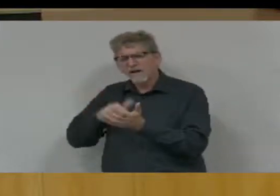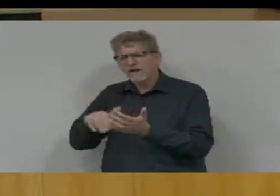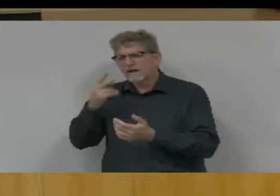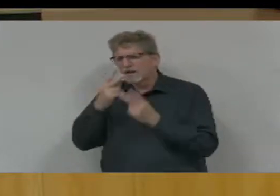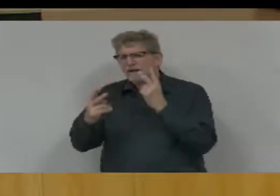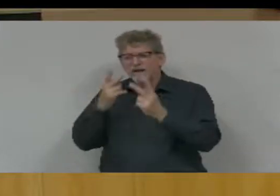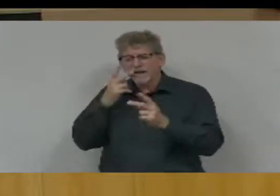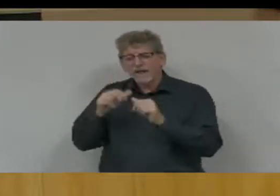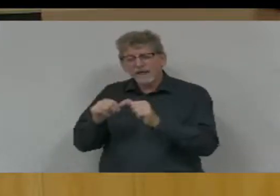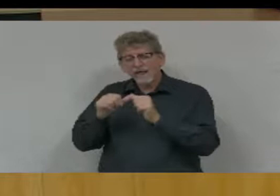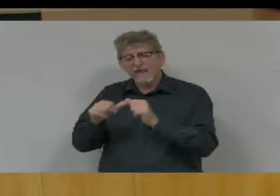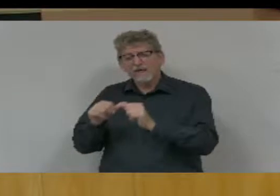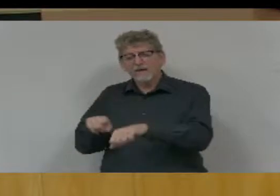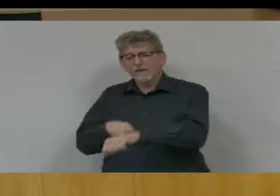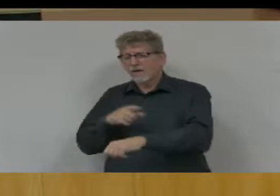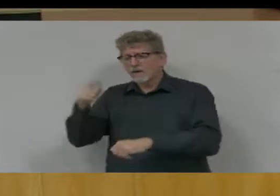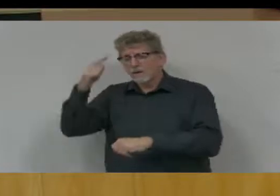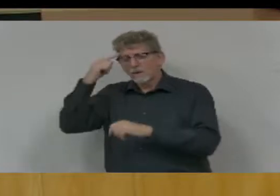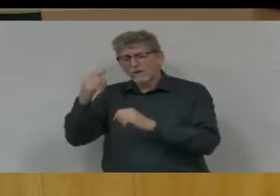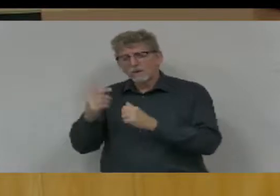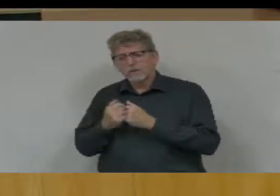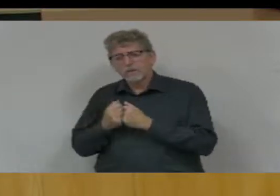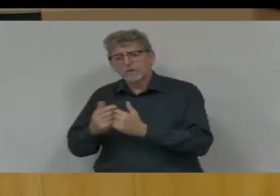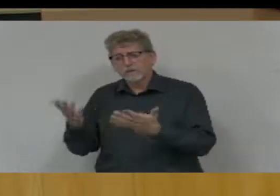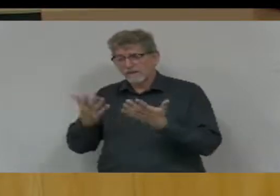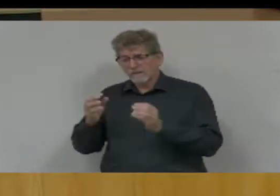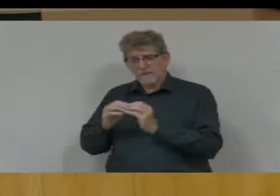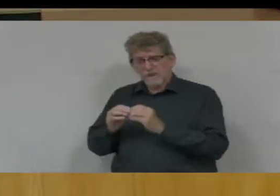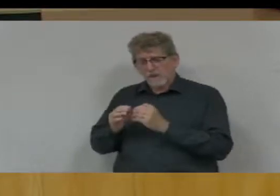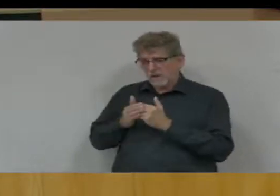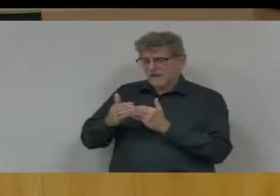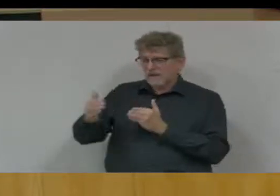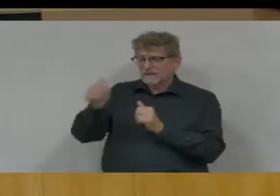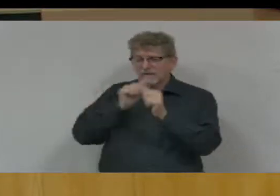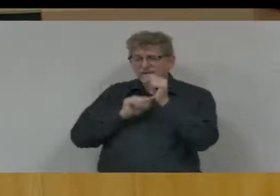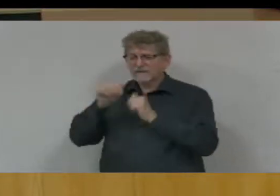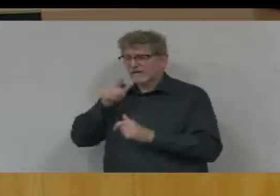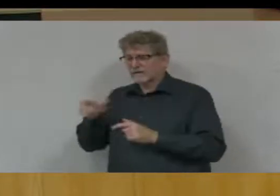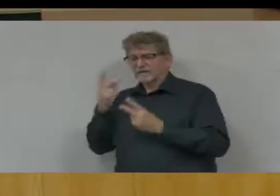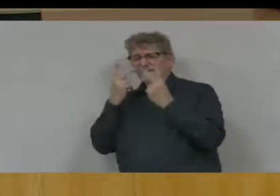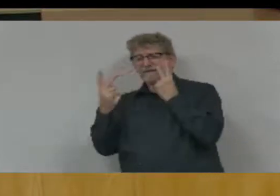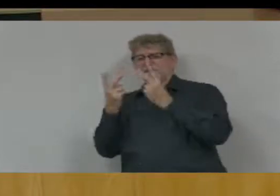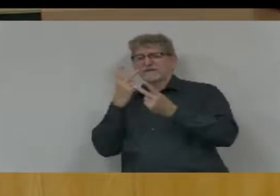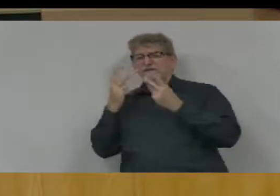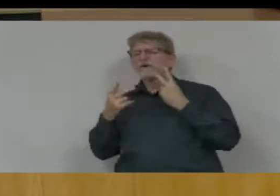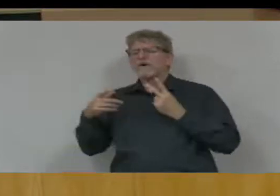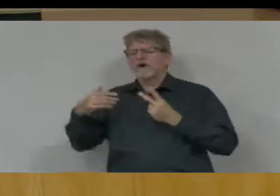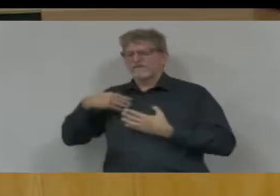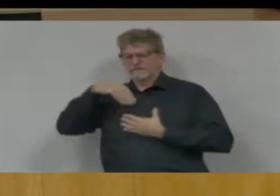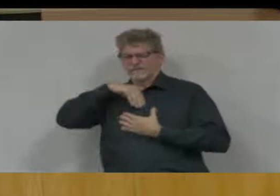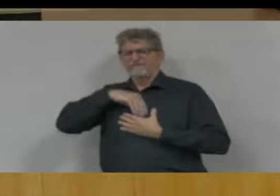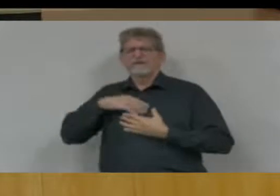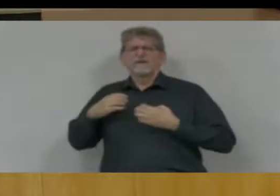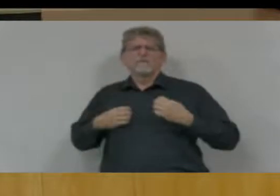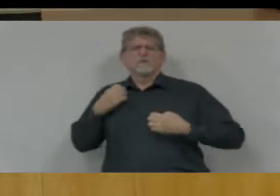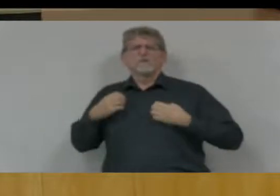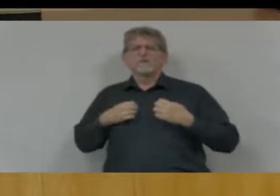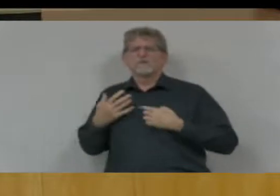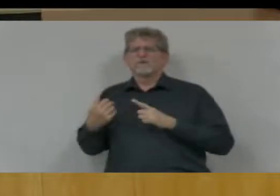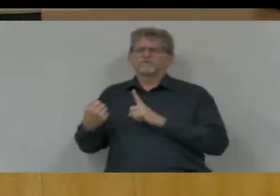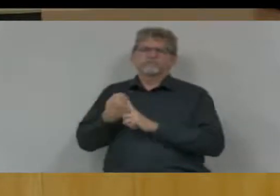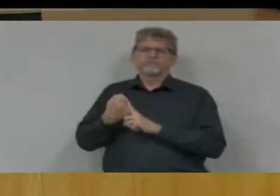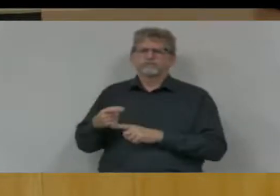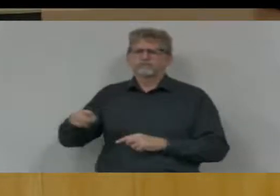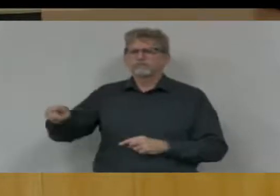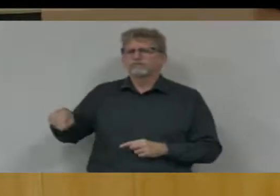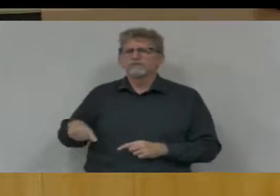horizon perhaps more coming is an emotional drain for many. And it's not uncommon for me, when